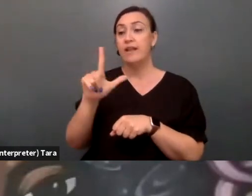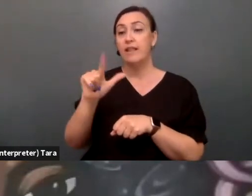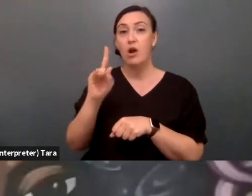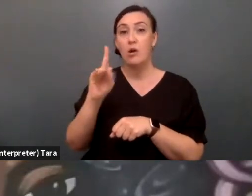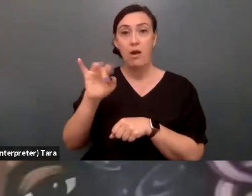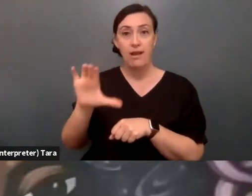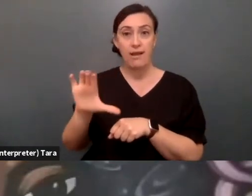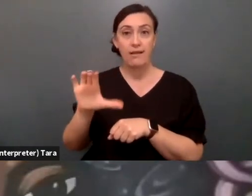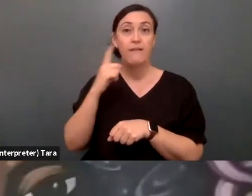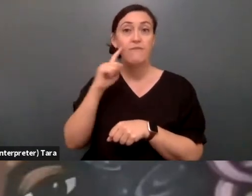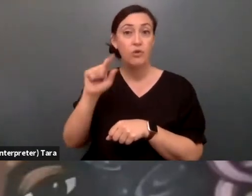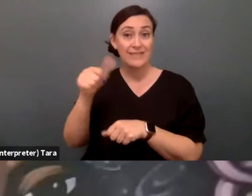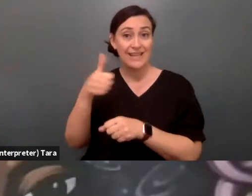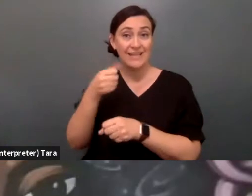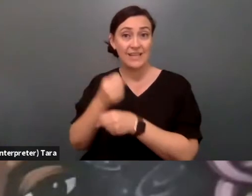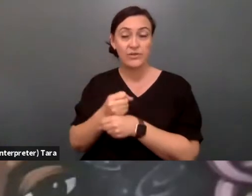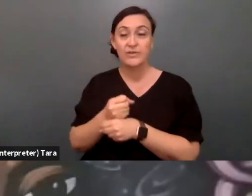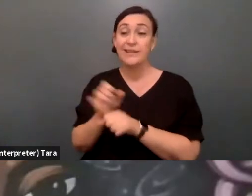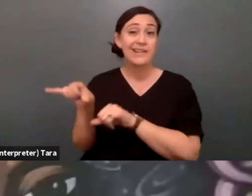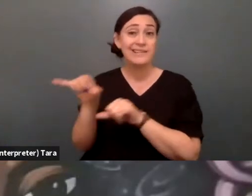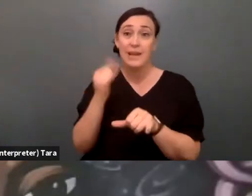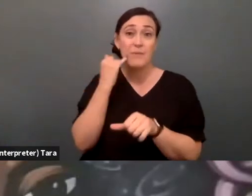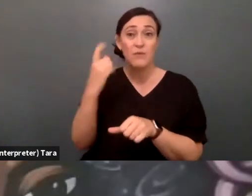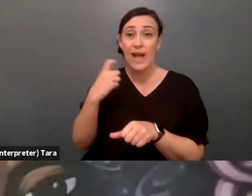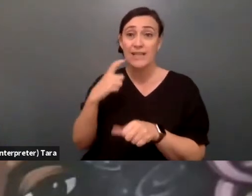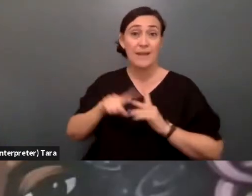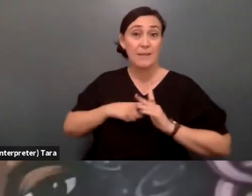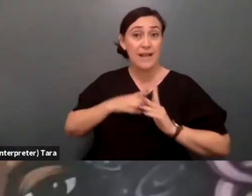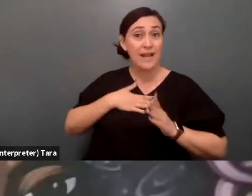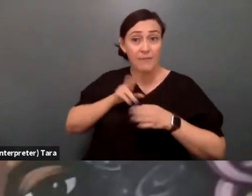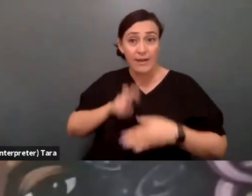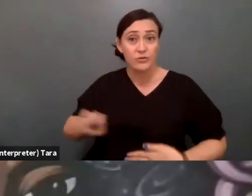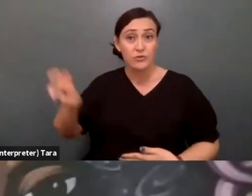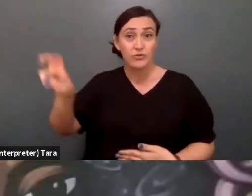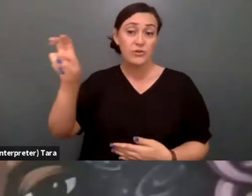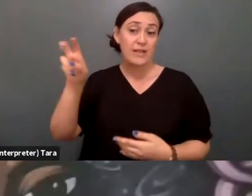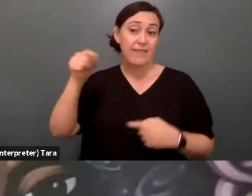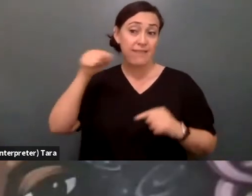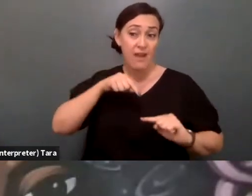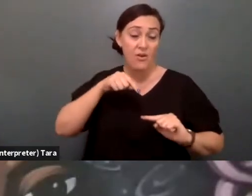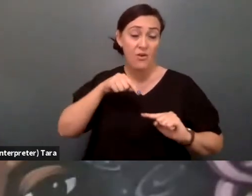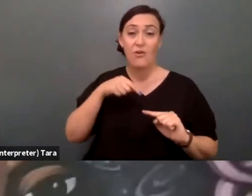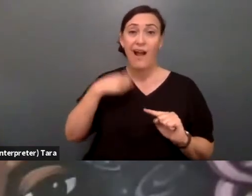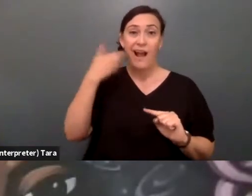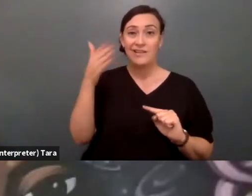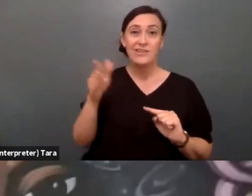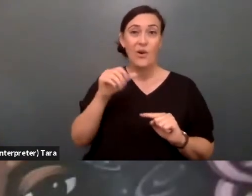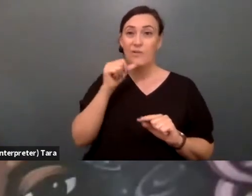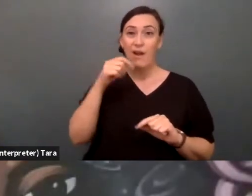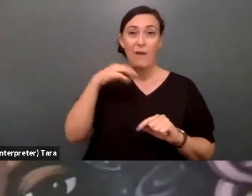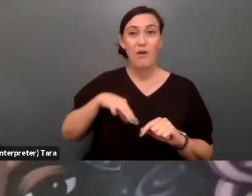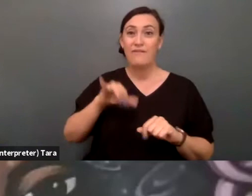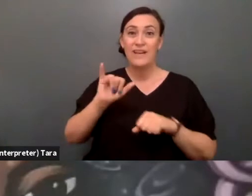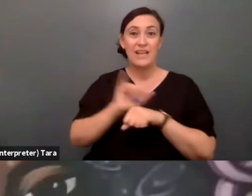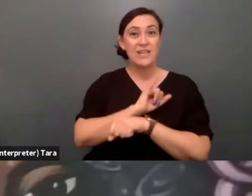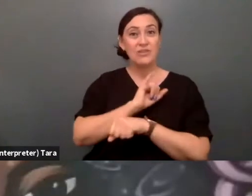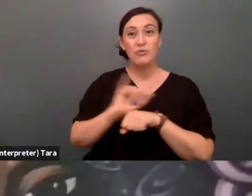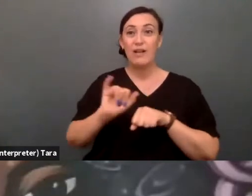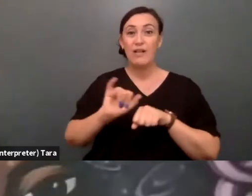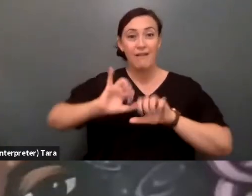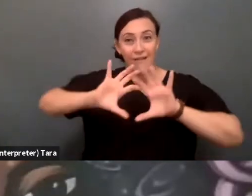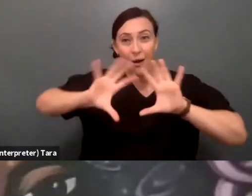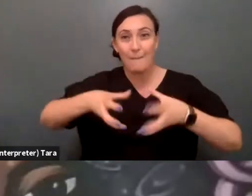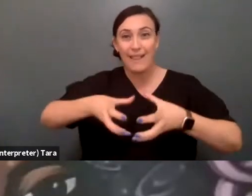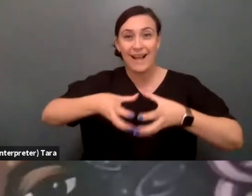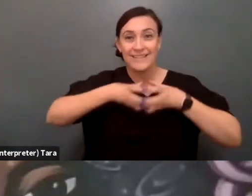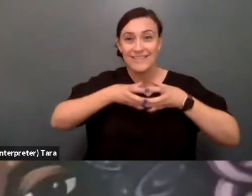you said, if you had asked me when I started, I didn't know what a nonprofit industrial complex was.